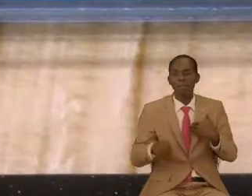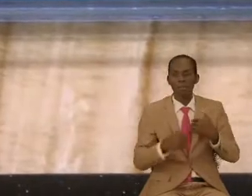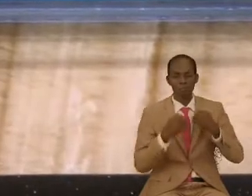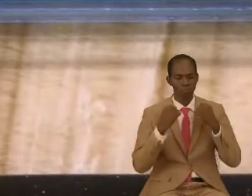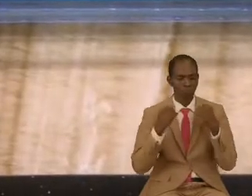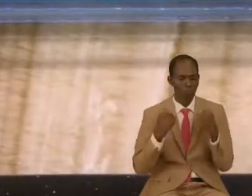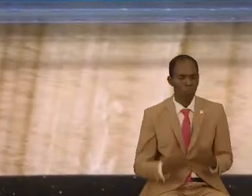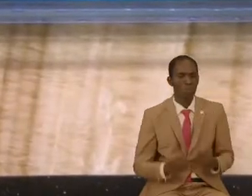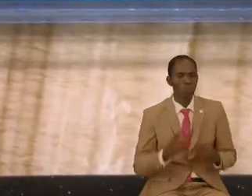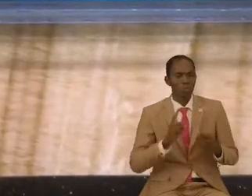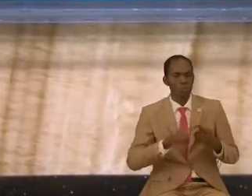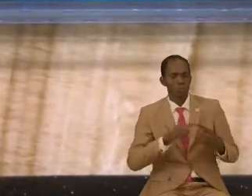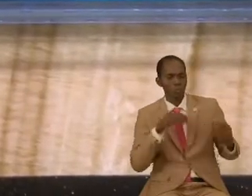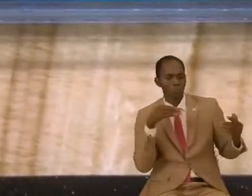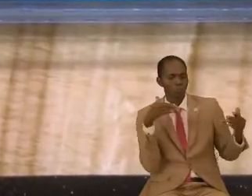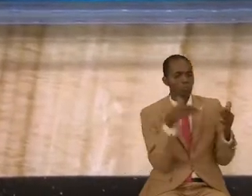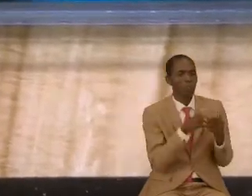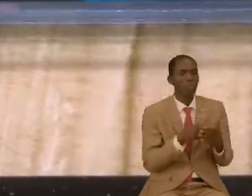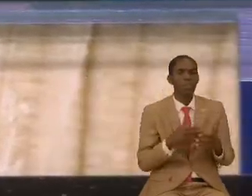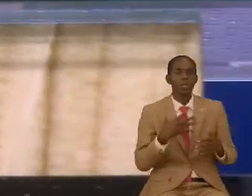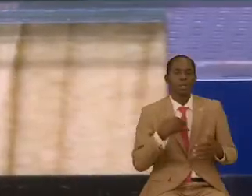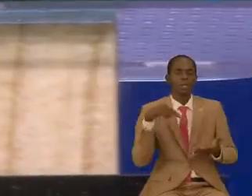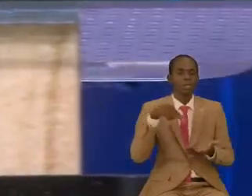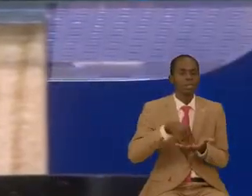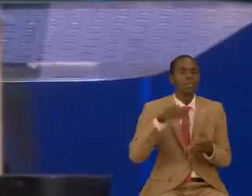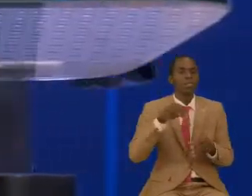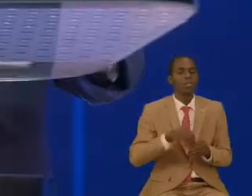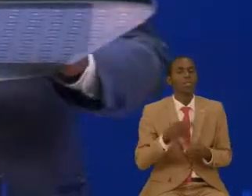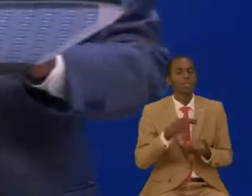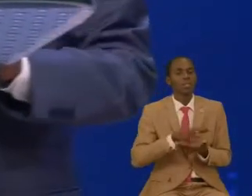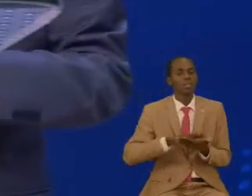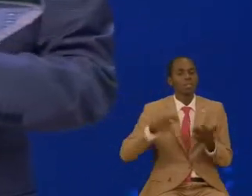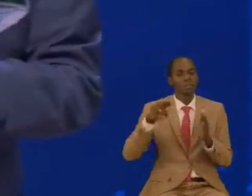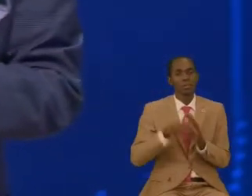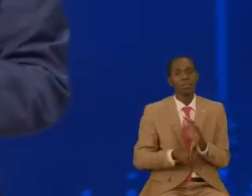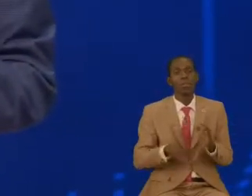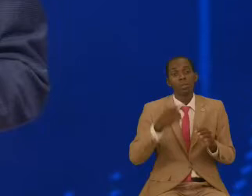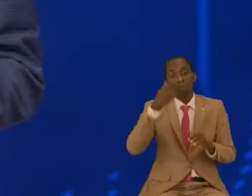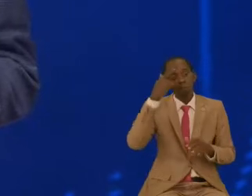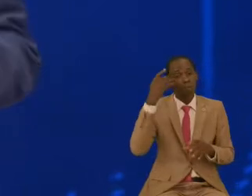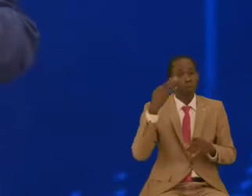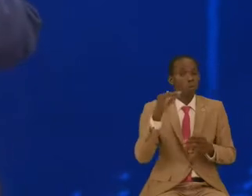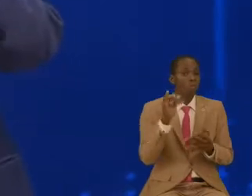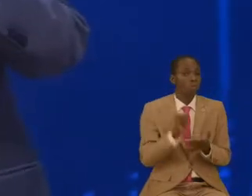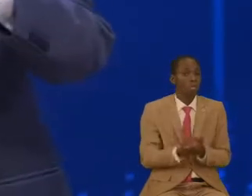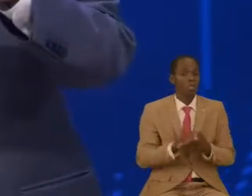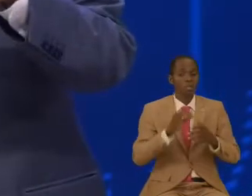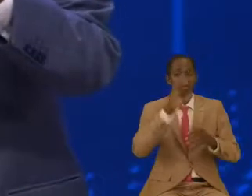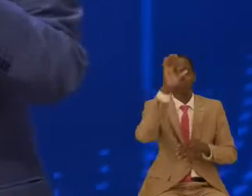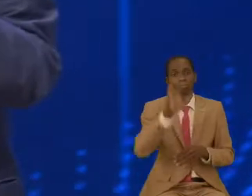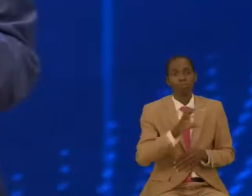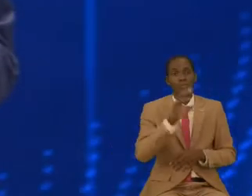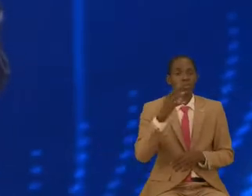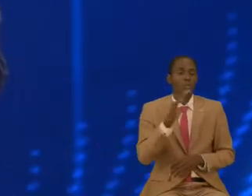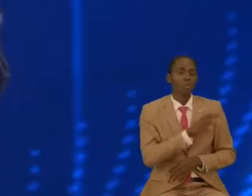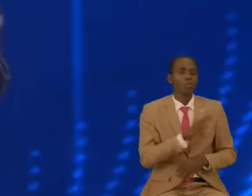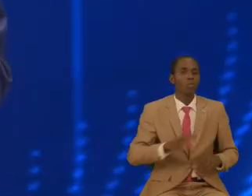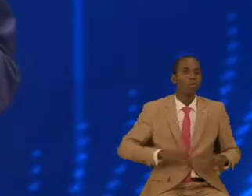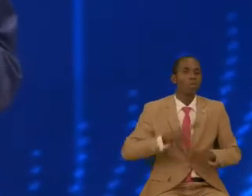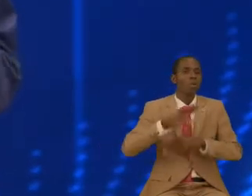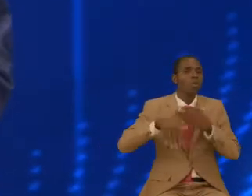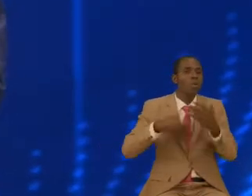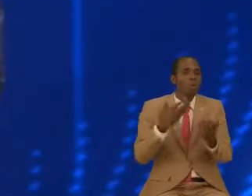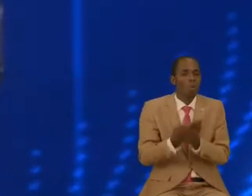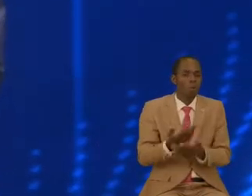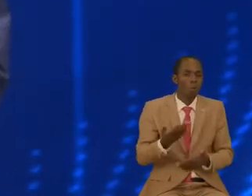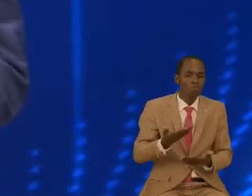to stand in righteousness. Now, because of that cross of Christ, all those